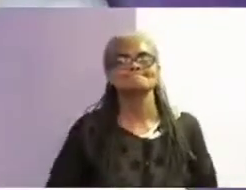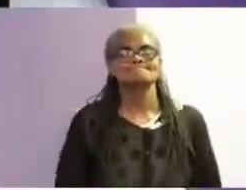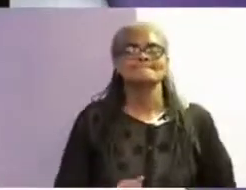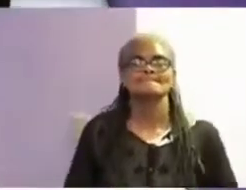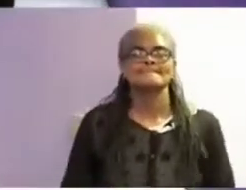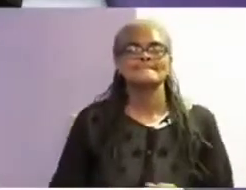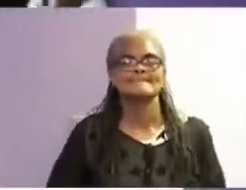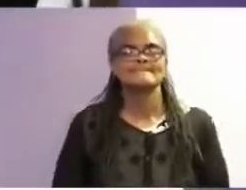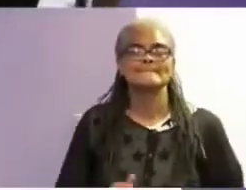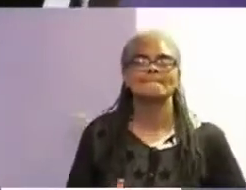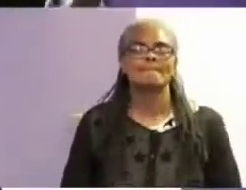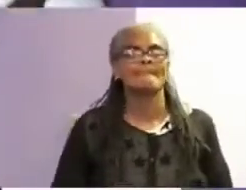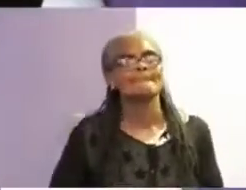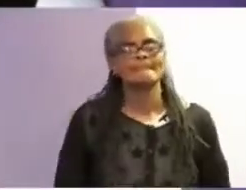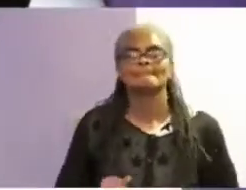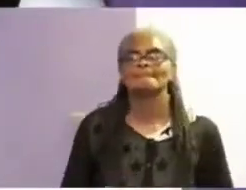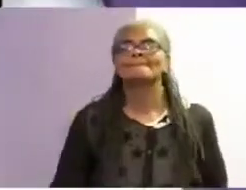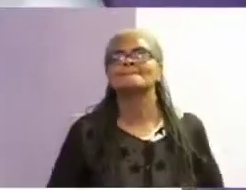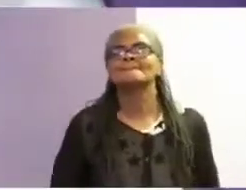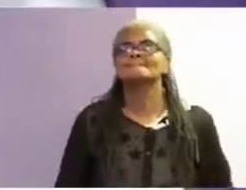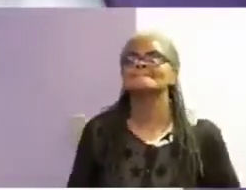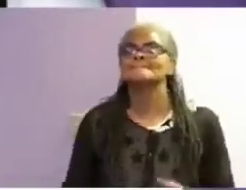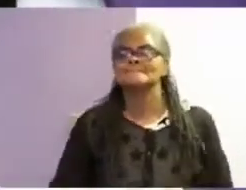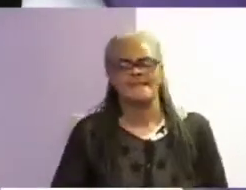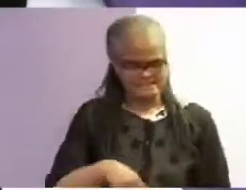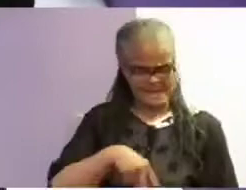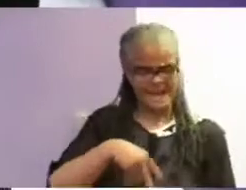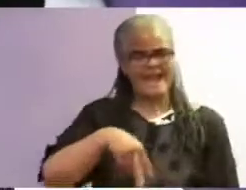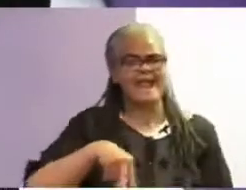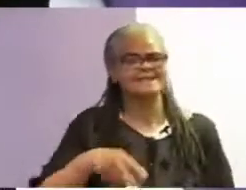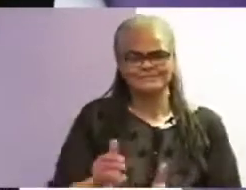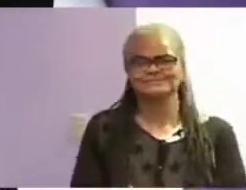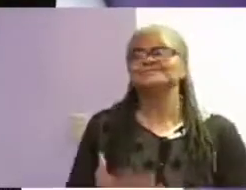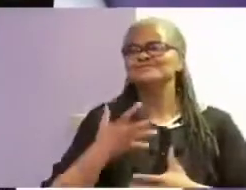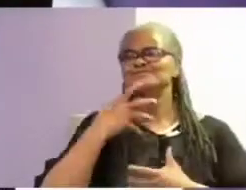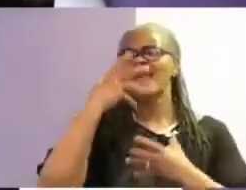worthy. Put a shout on. Put a dance on.